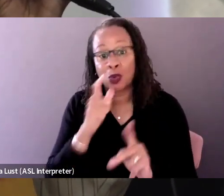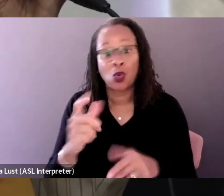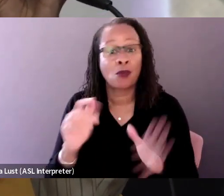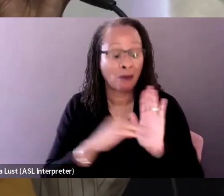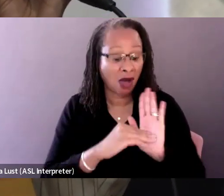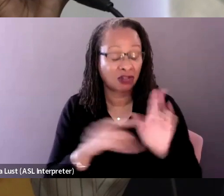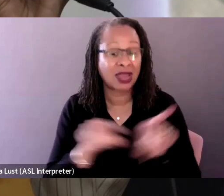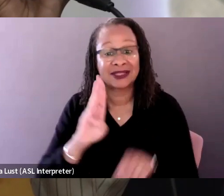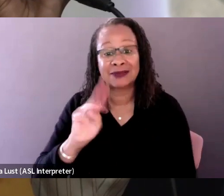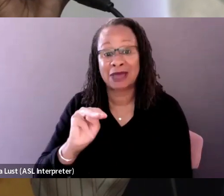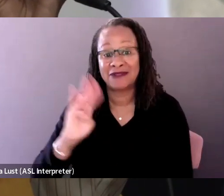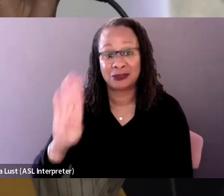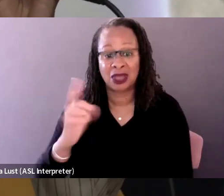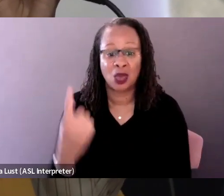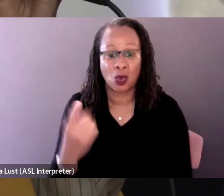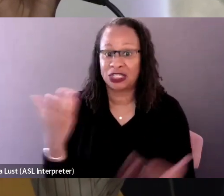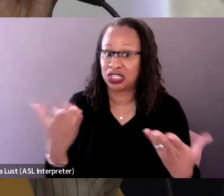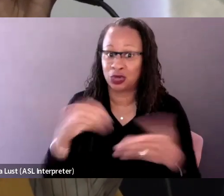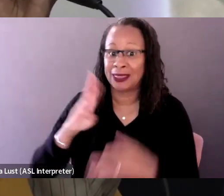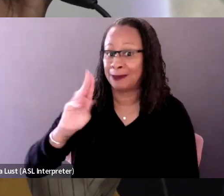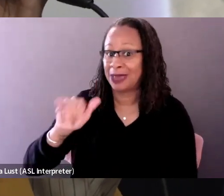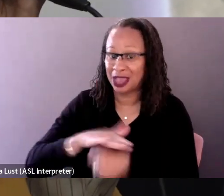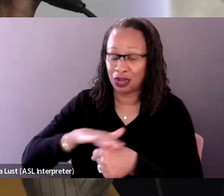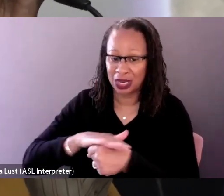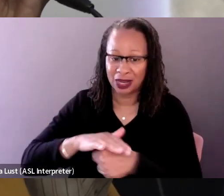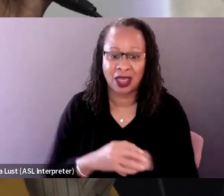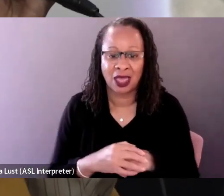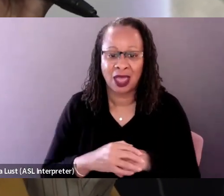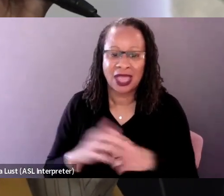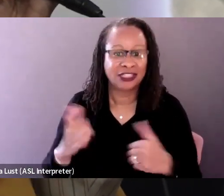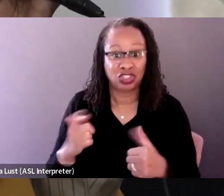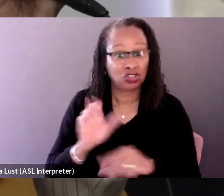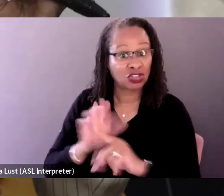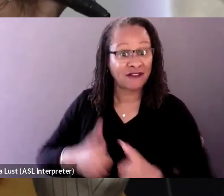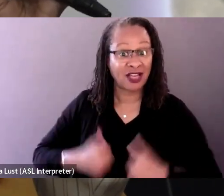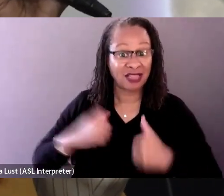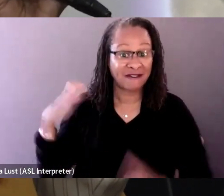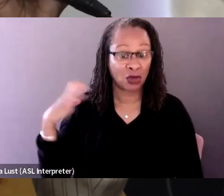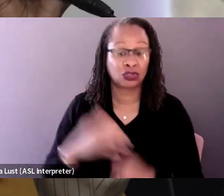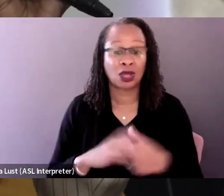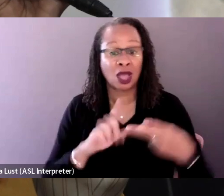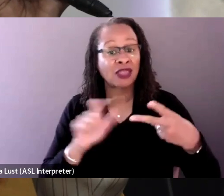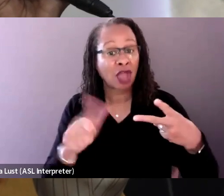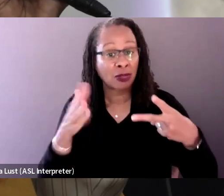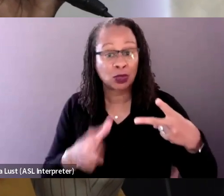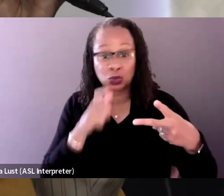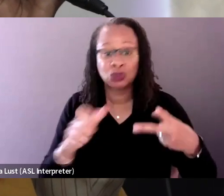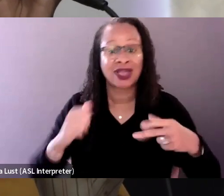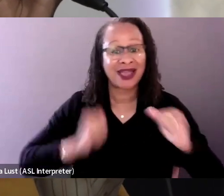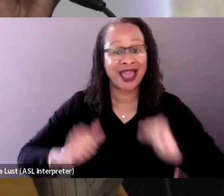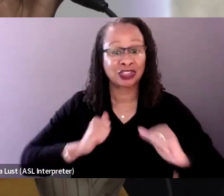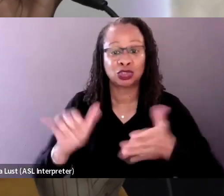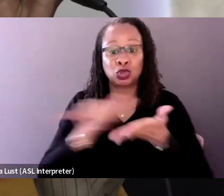of them is here in the Bay and is a life coach. One of them is an actor in New York, and one of